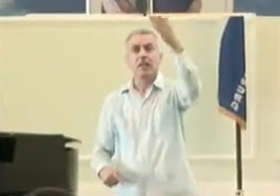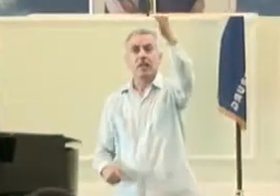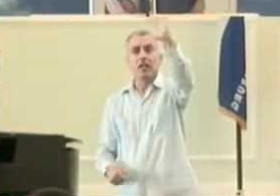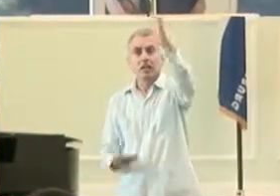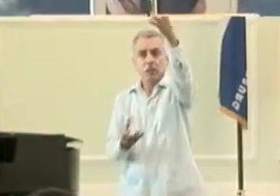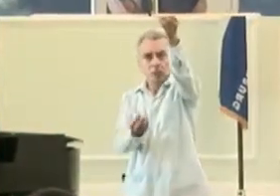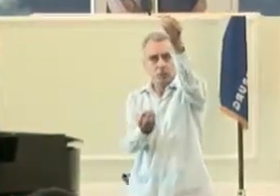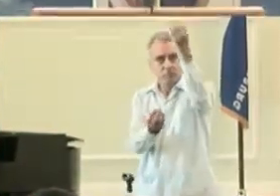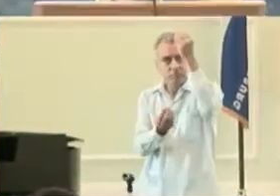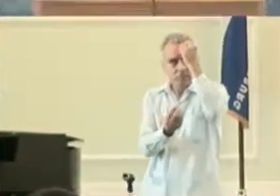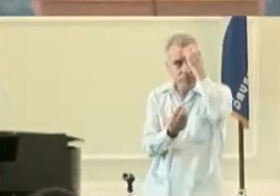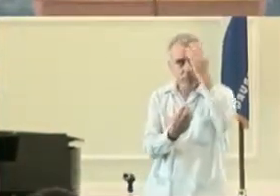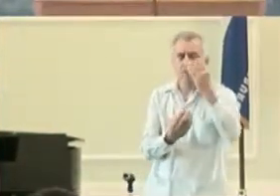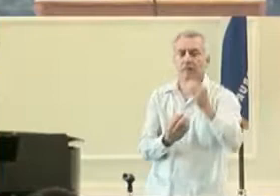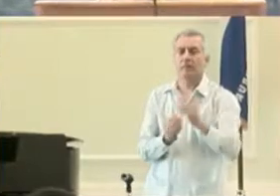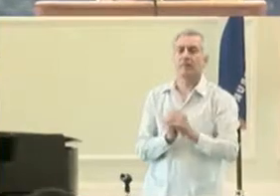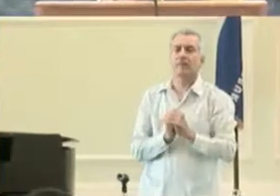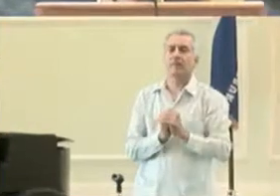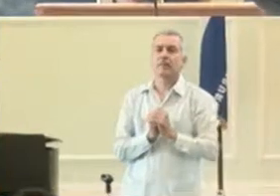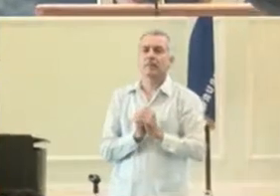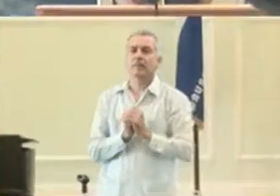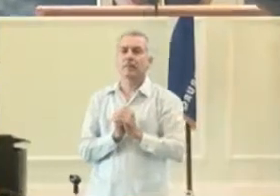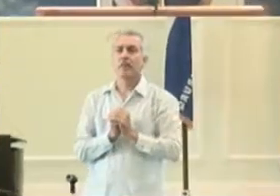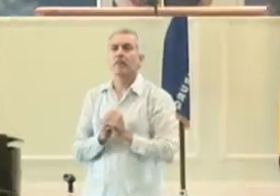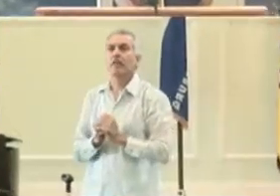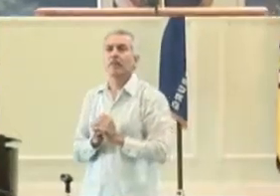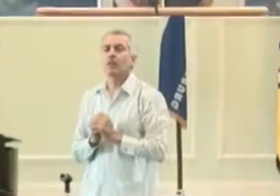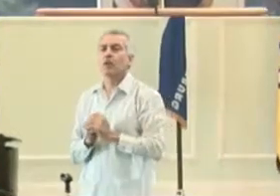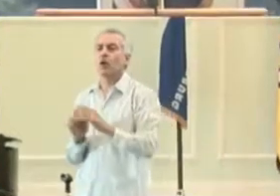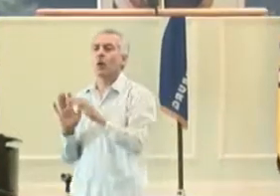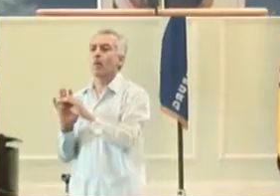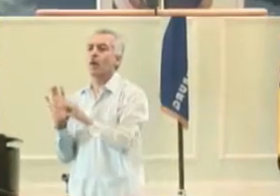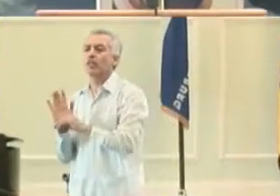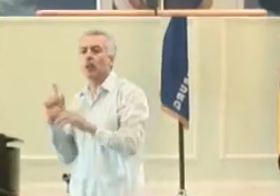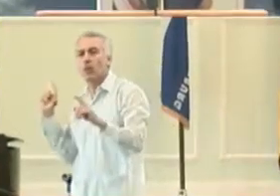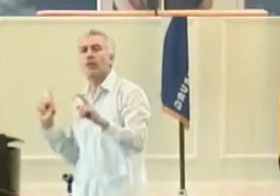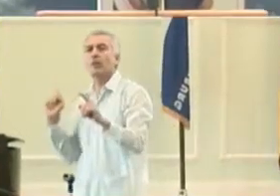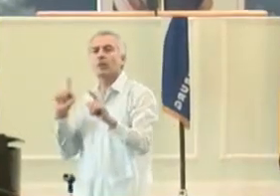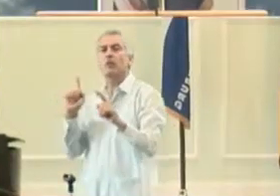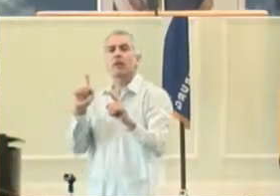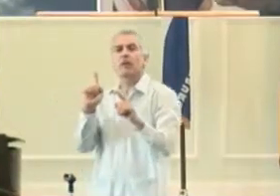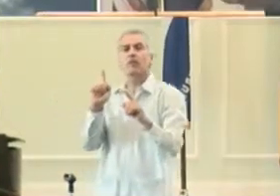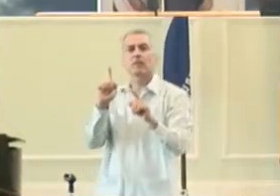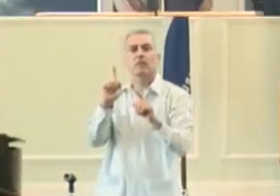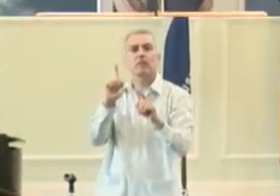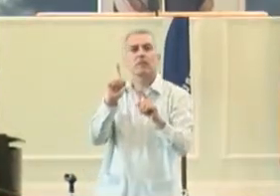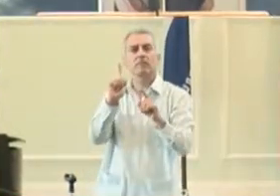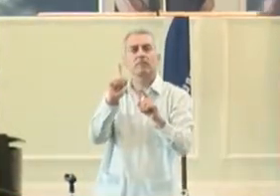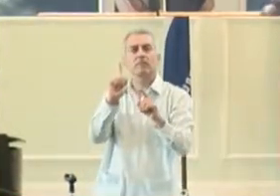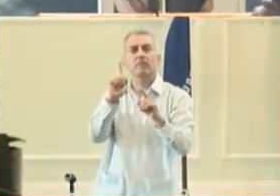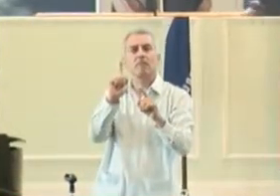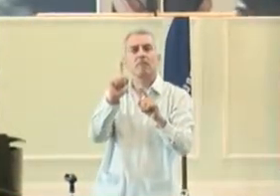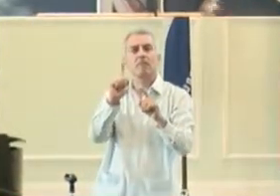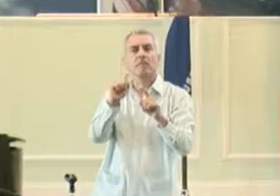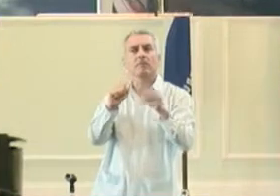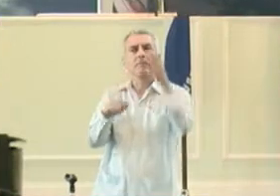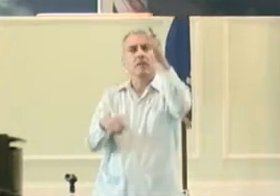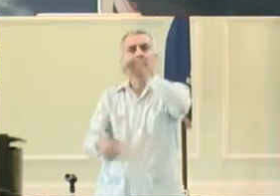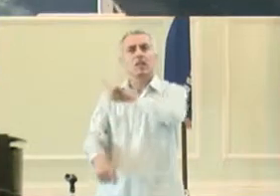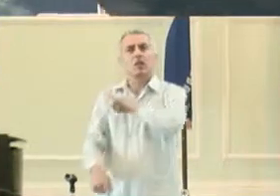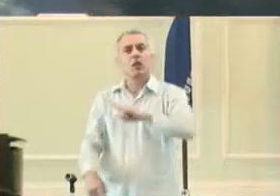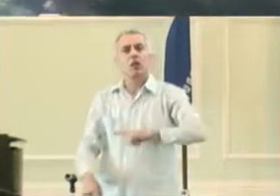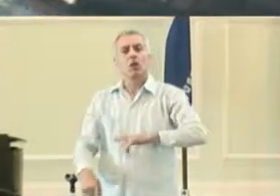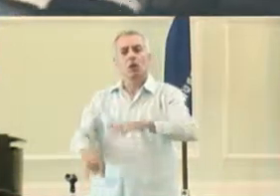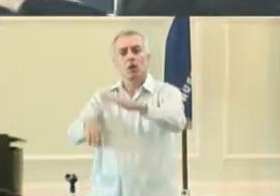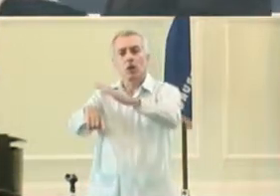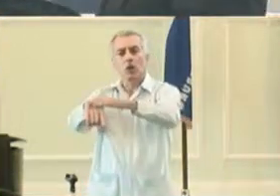you. So as soon as he goes up to the mountain, the Bible says, the Lord called him from the mountain, and this is